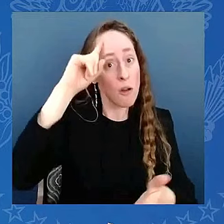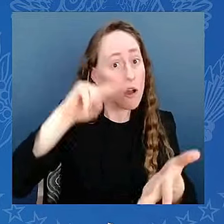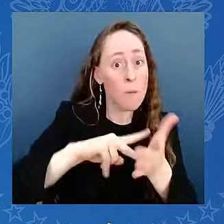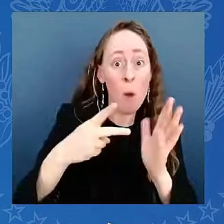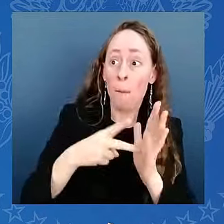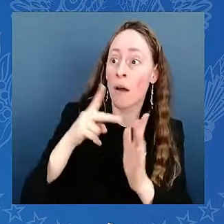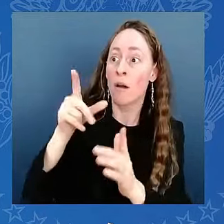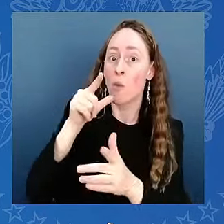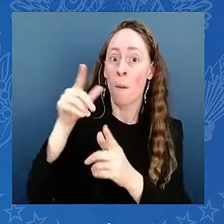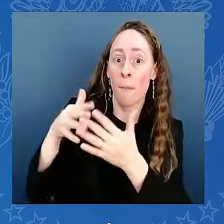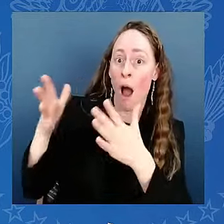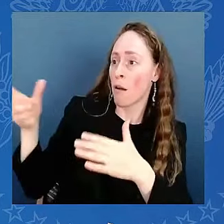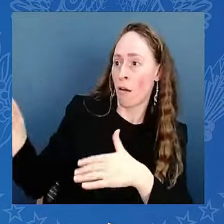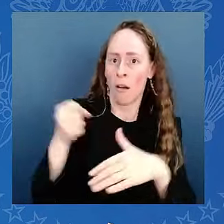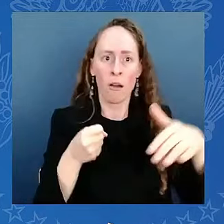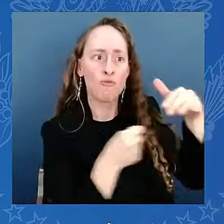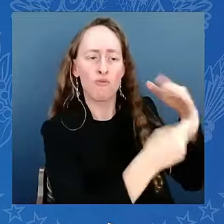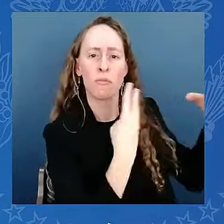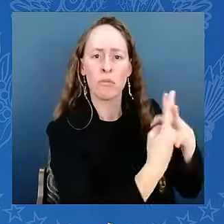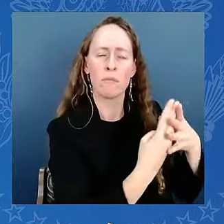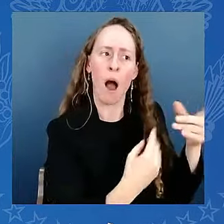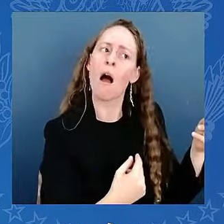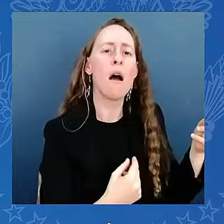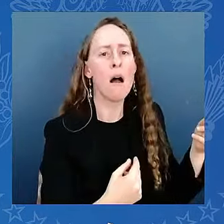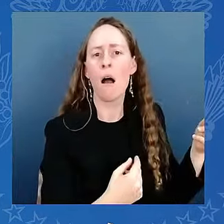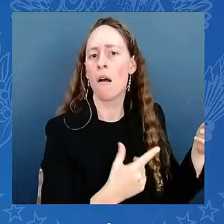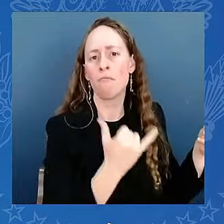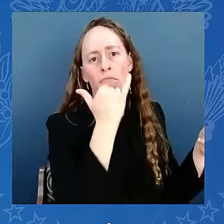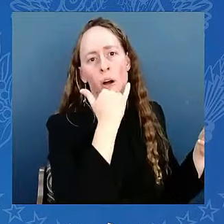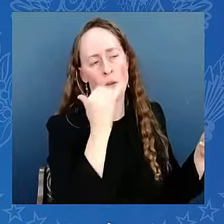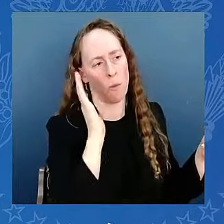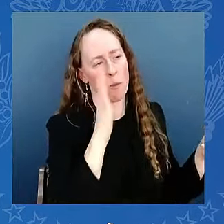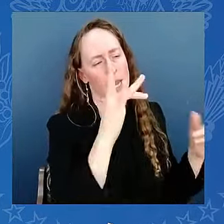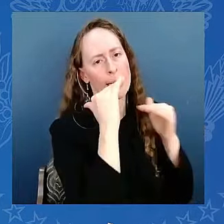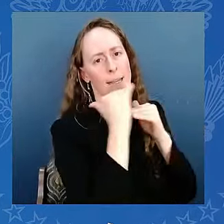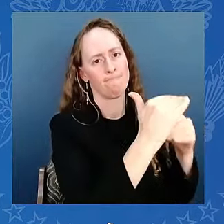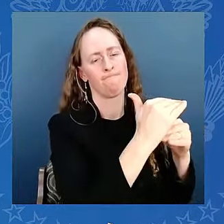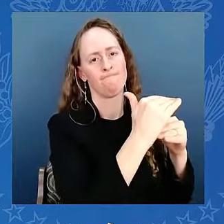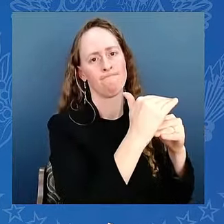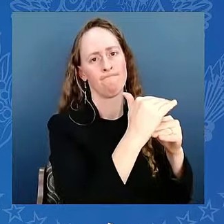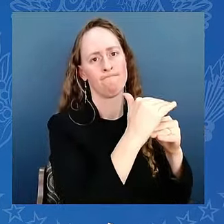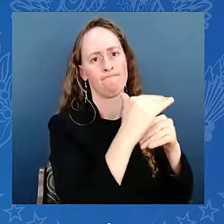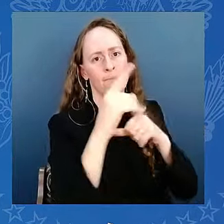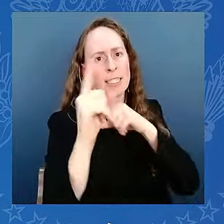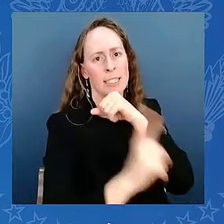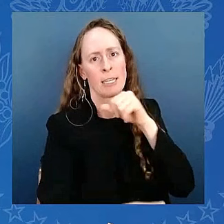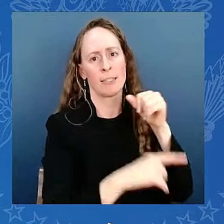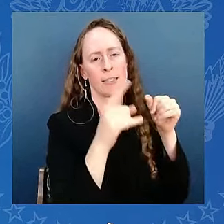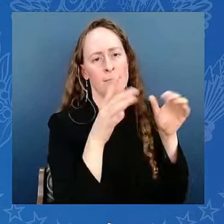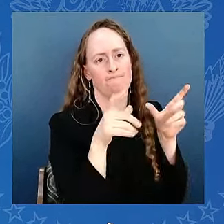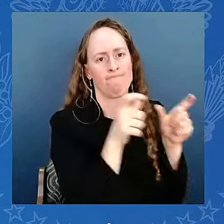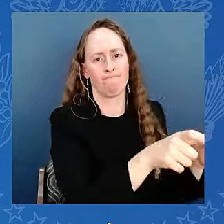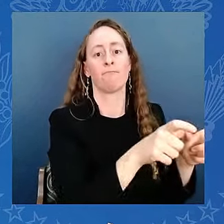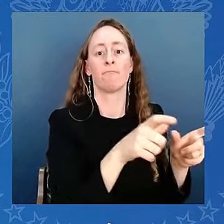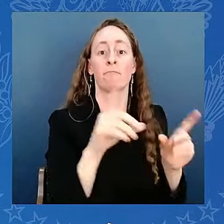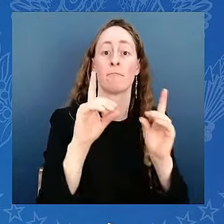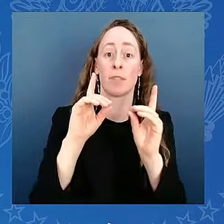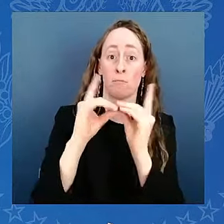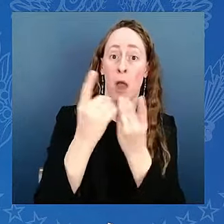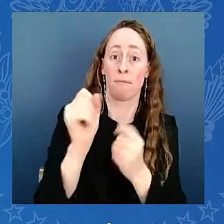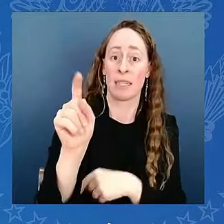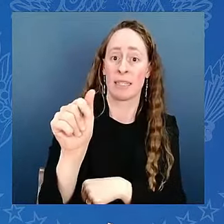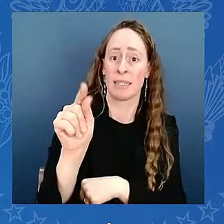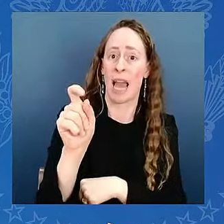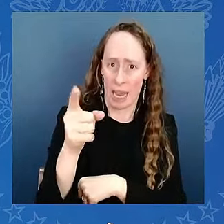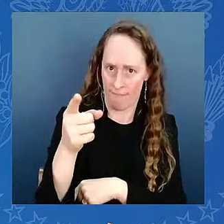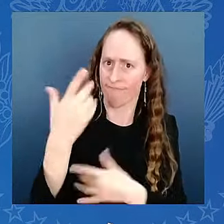has introduced new warnings for Americans about the risk of being wrongfully detained by a foreign government.